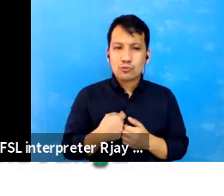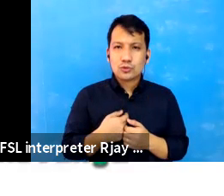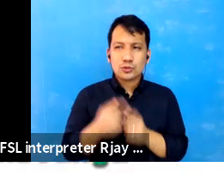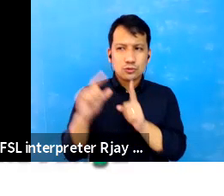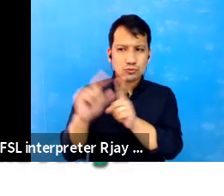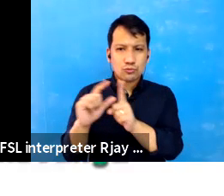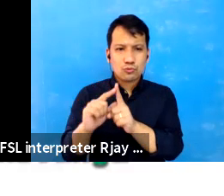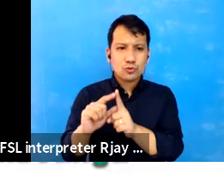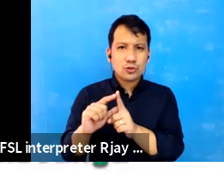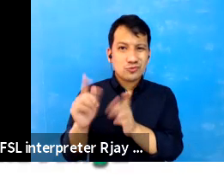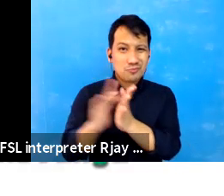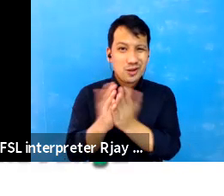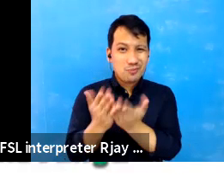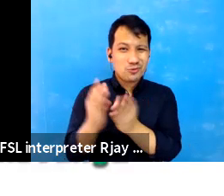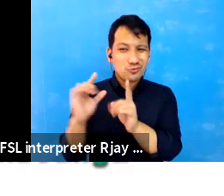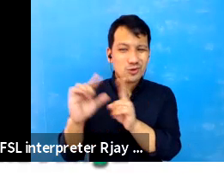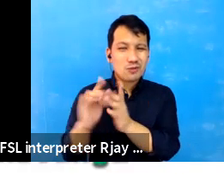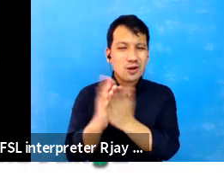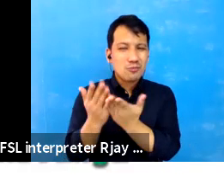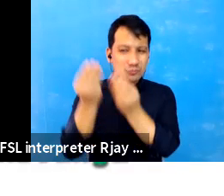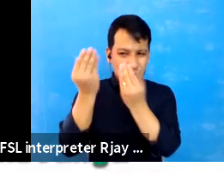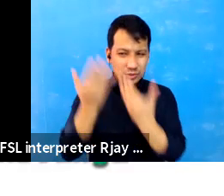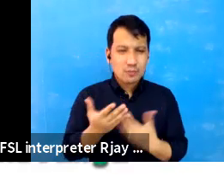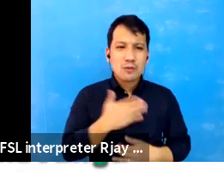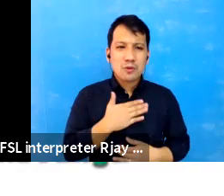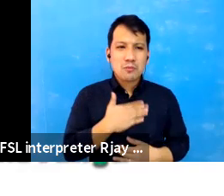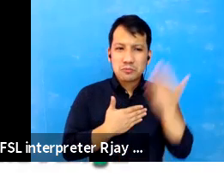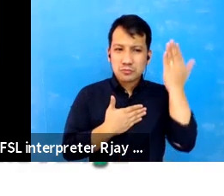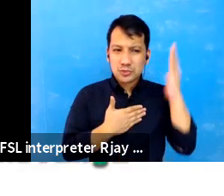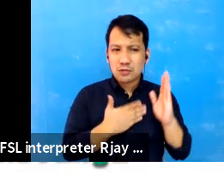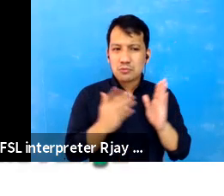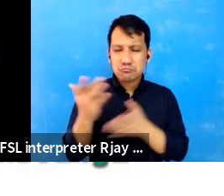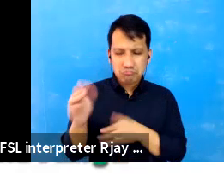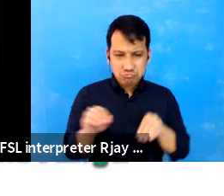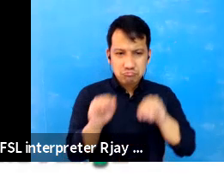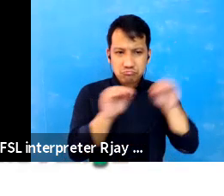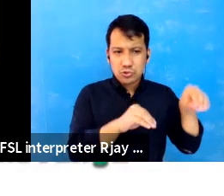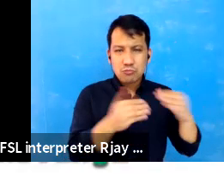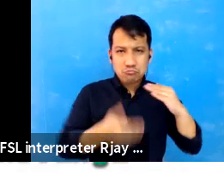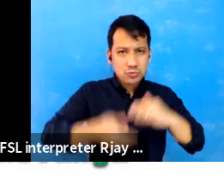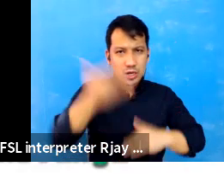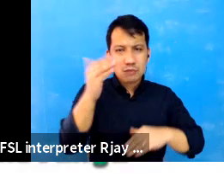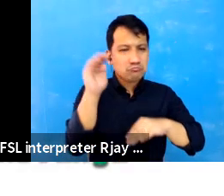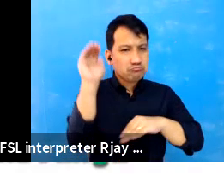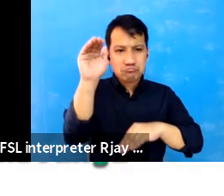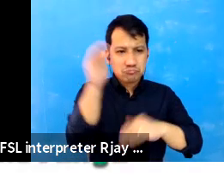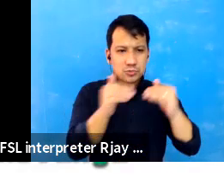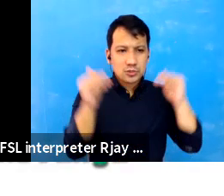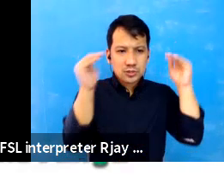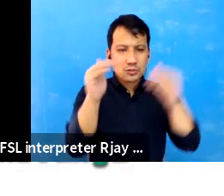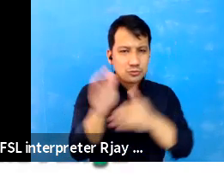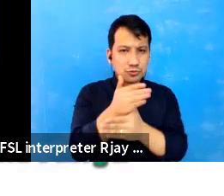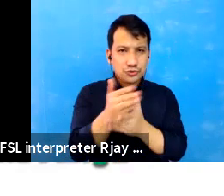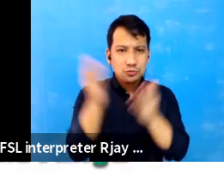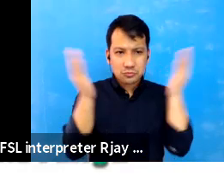God. But God had other plans for my life. He placed me into a much higher calling by serving